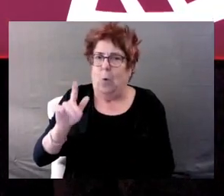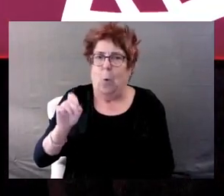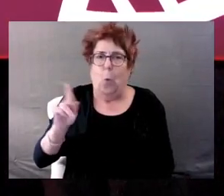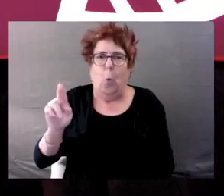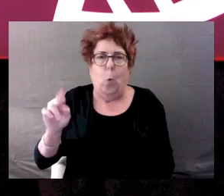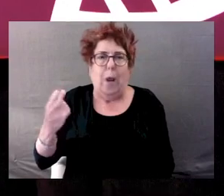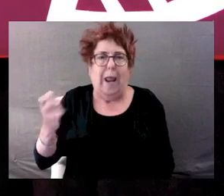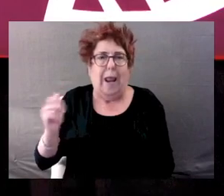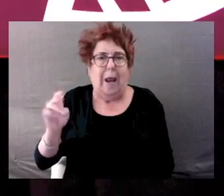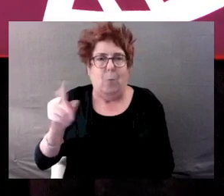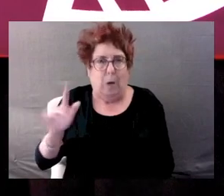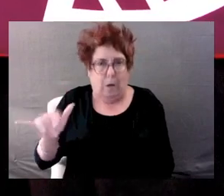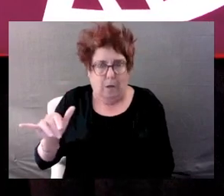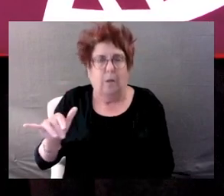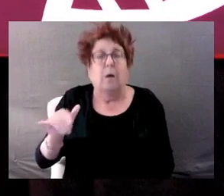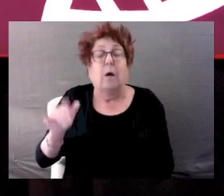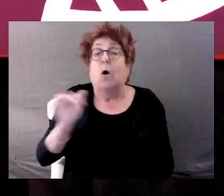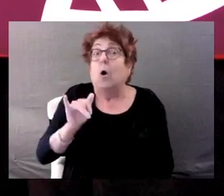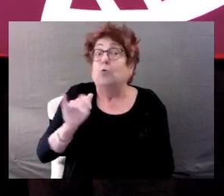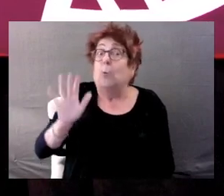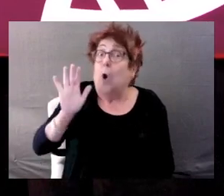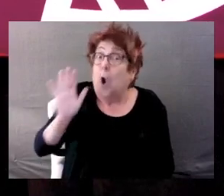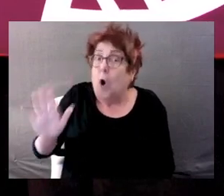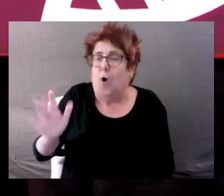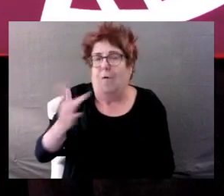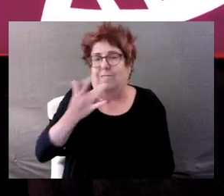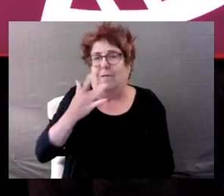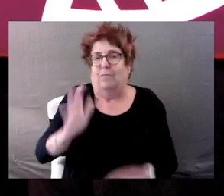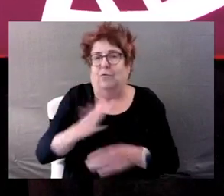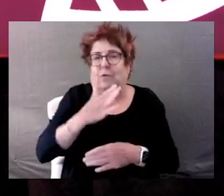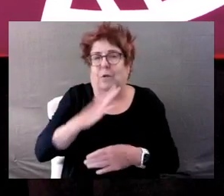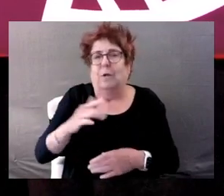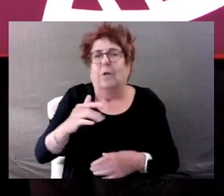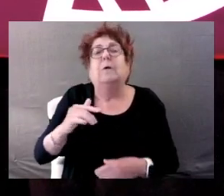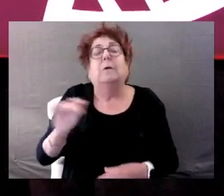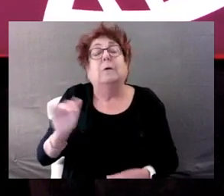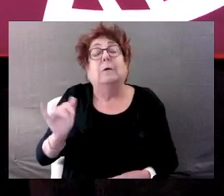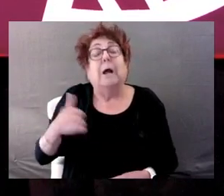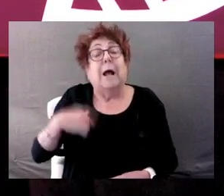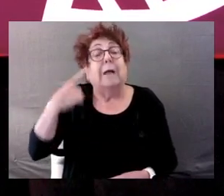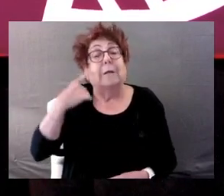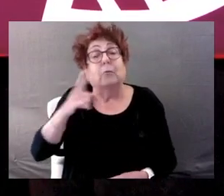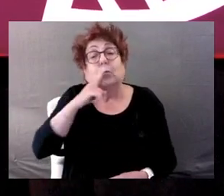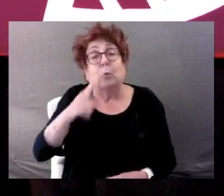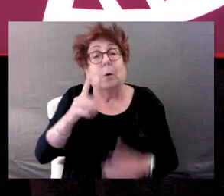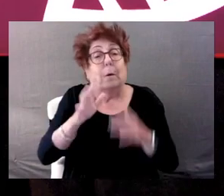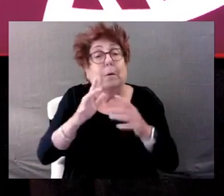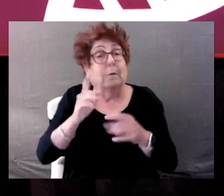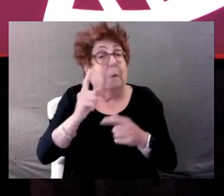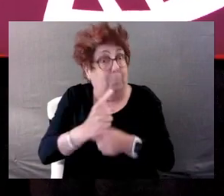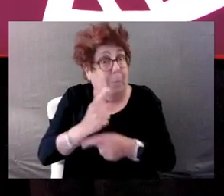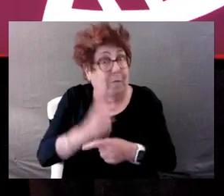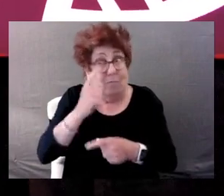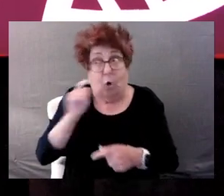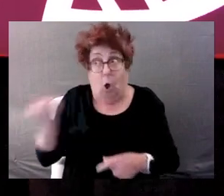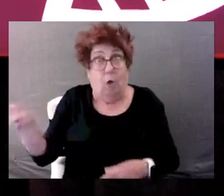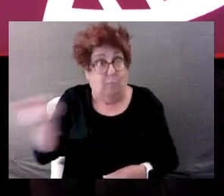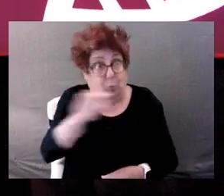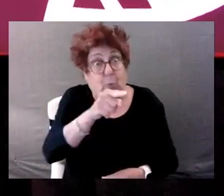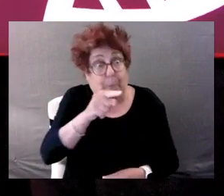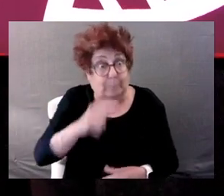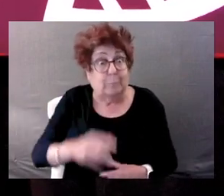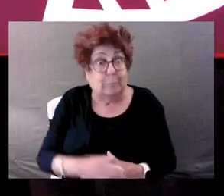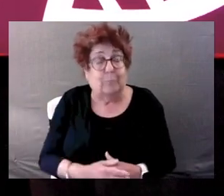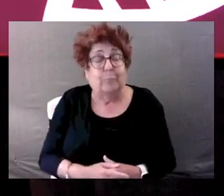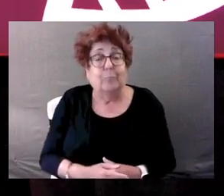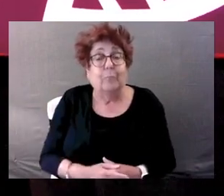It was her favorite song as well, and I think it's really appropriate for each and every one of you in this space. You know, as I was thinking about what I